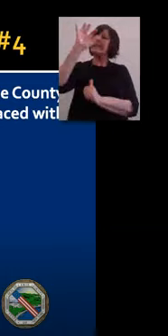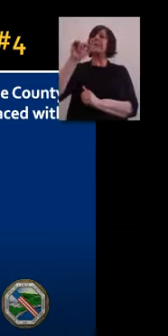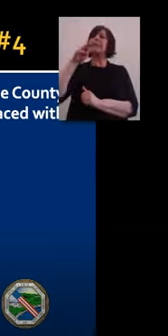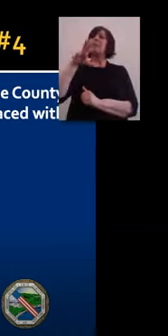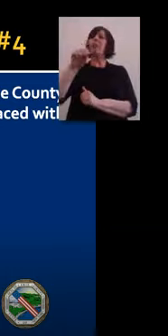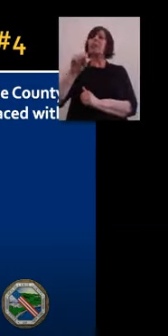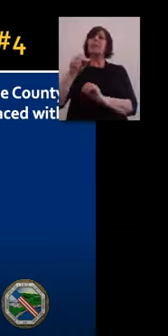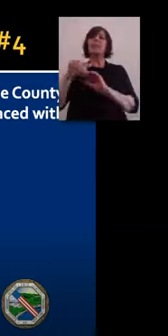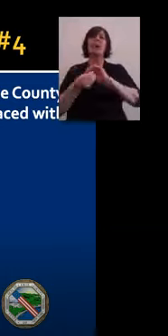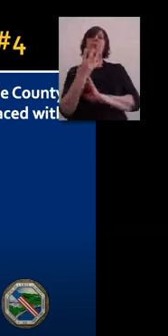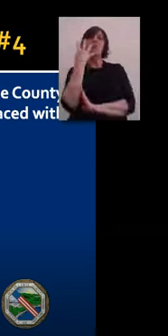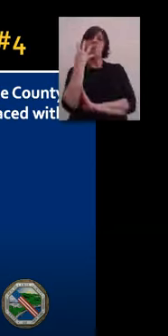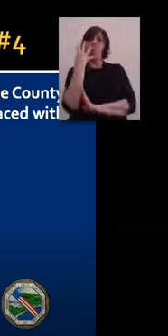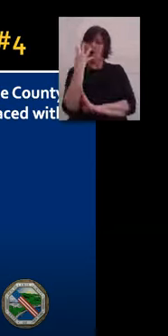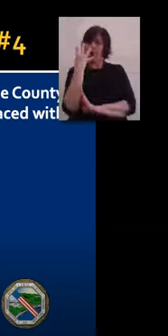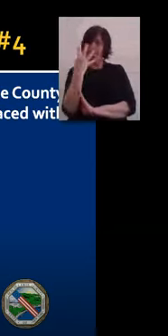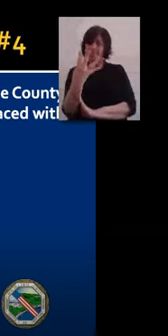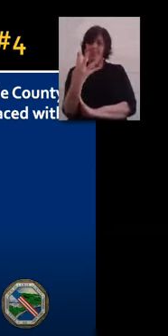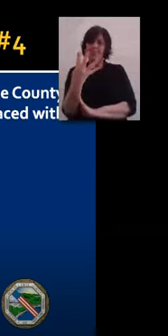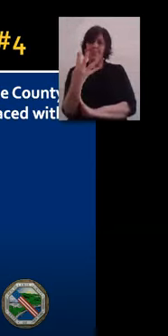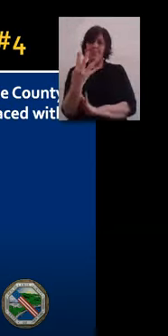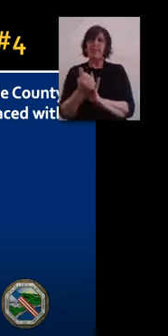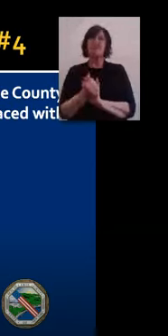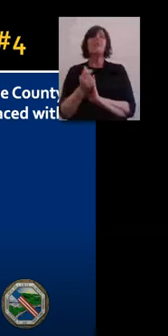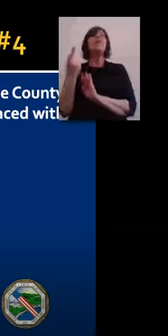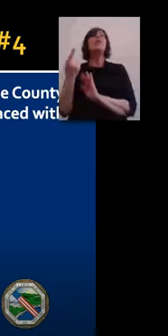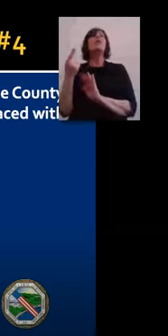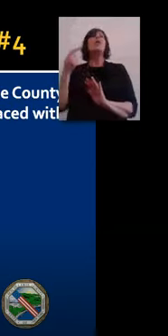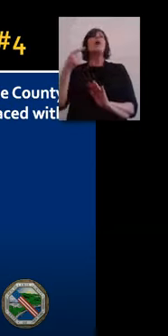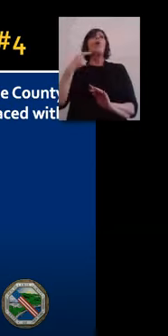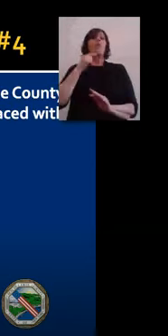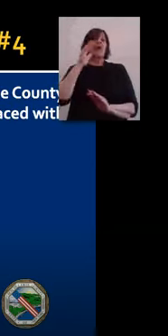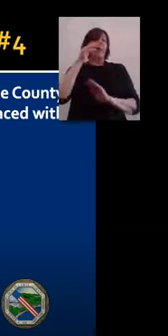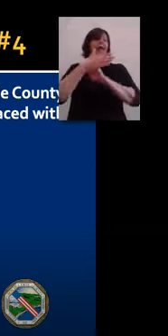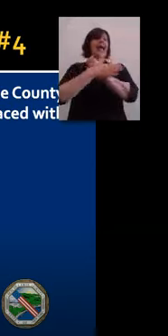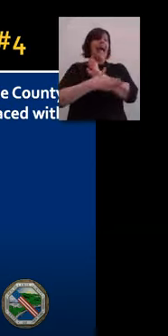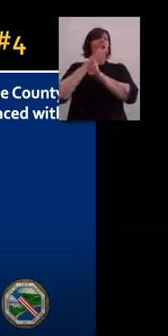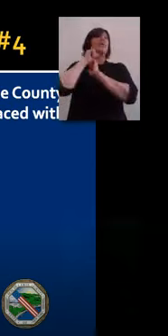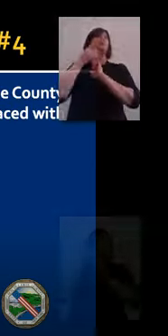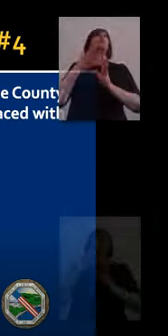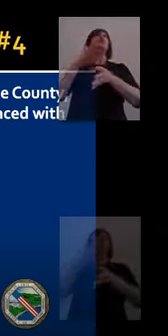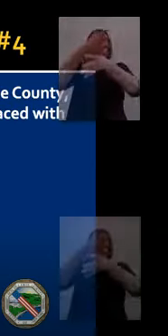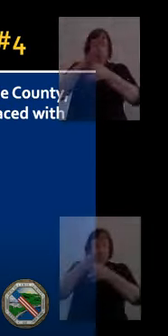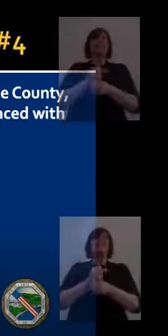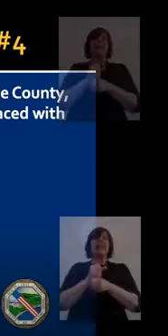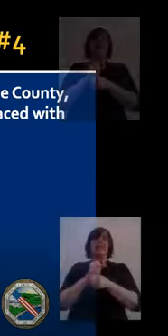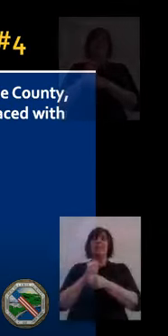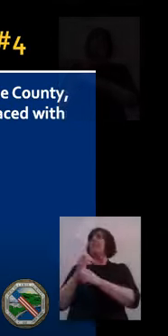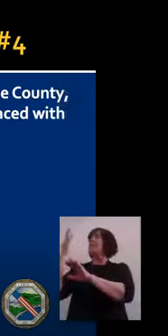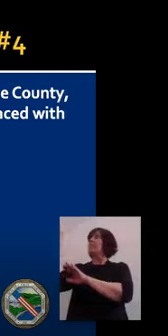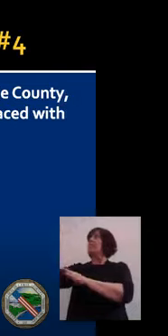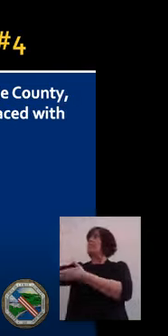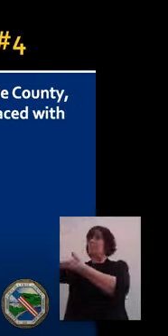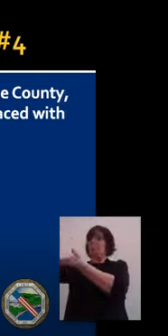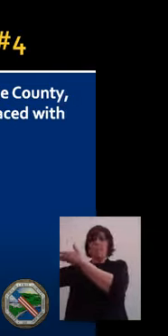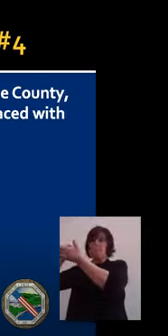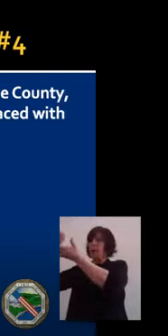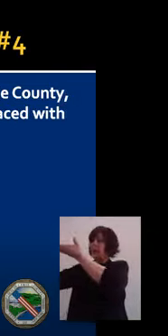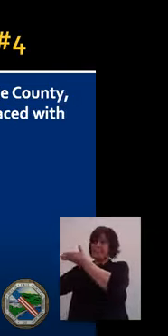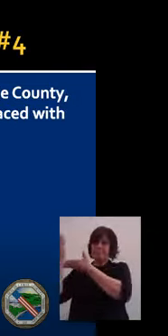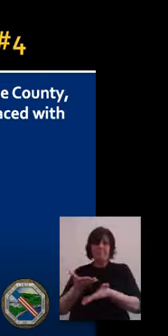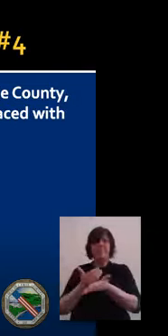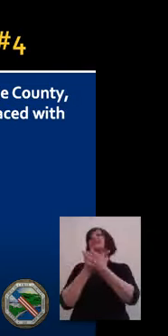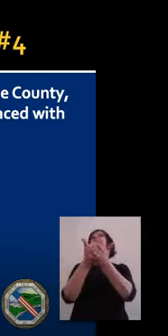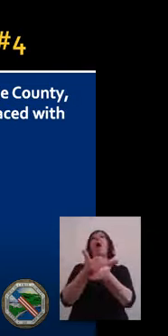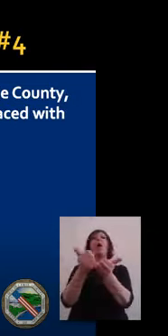county is going to receive, we don't have it yet, but the county is going to receive direct money to assist us with the response to the